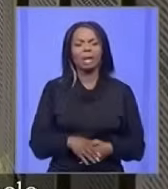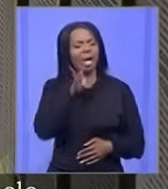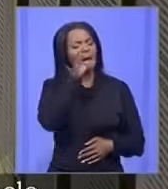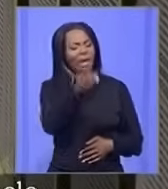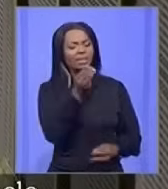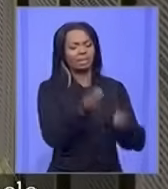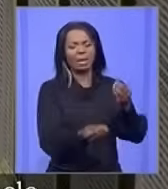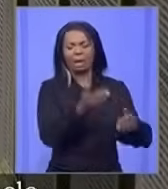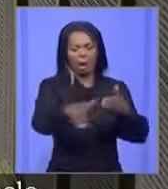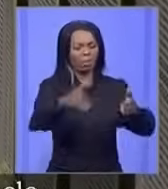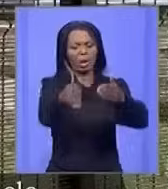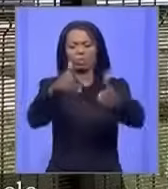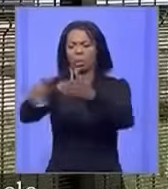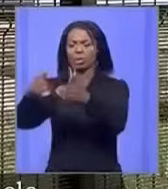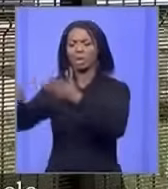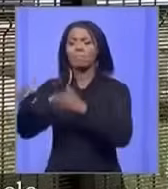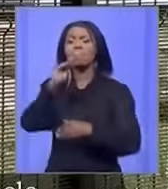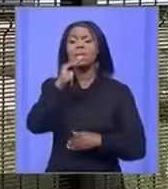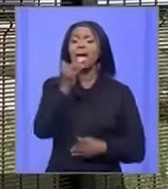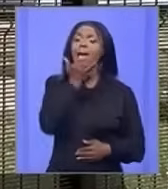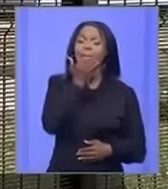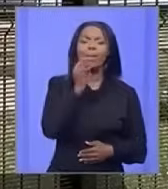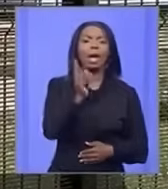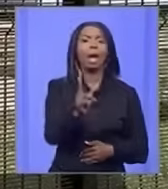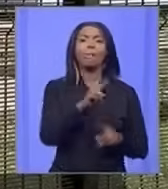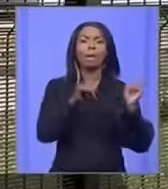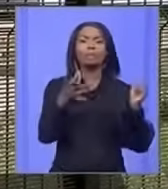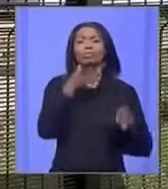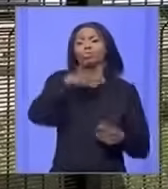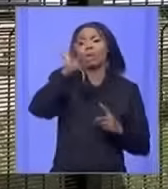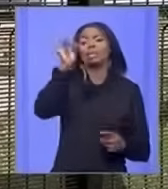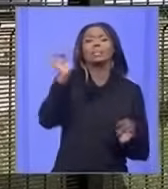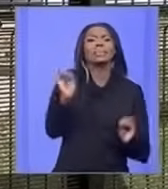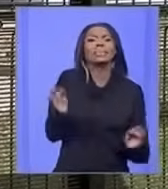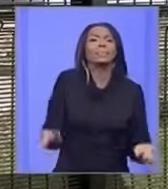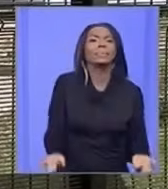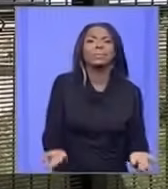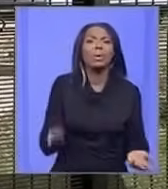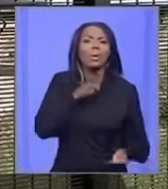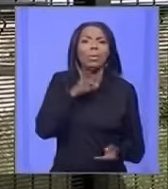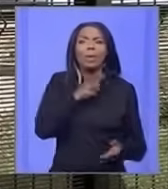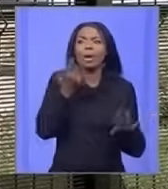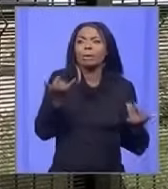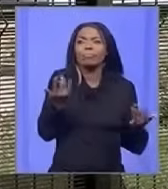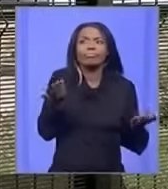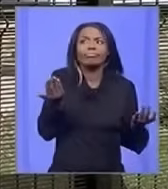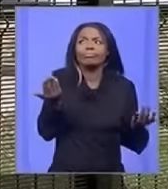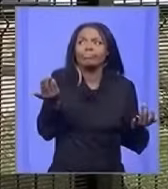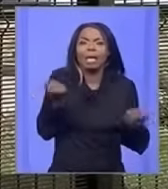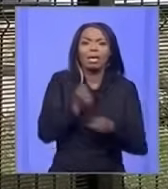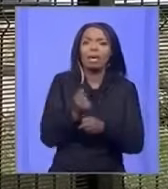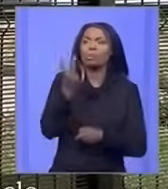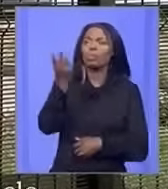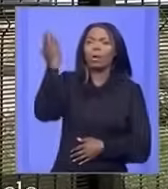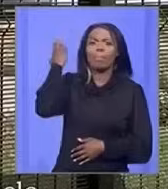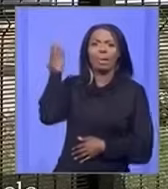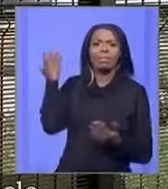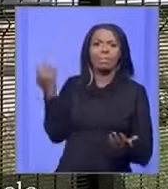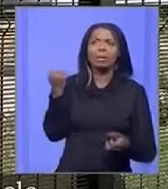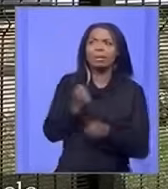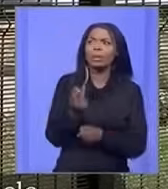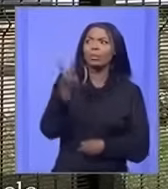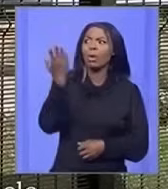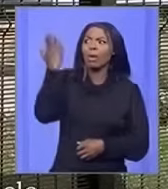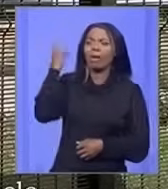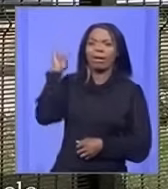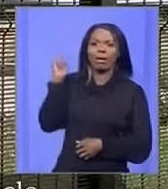se le gore rona re se thabetse but ha re na choice hobane bothata bo qadile 2 years back re